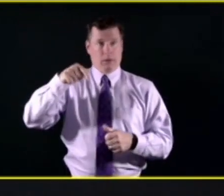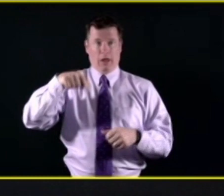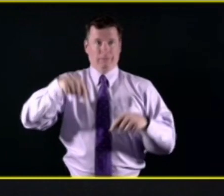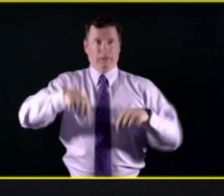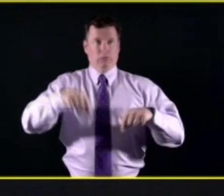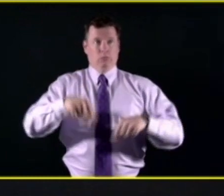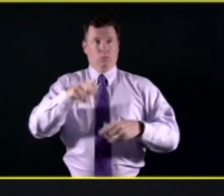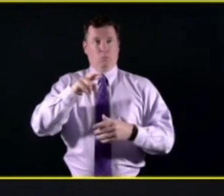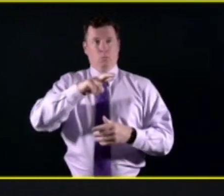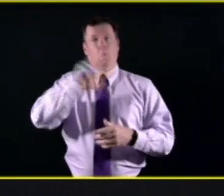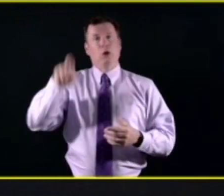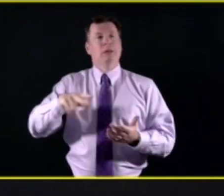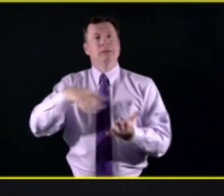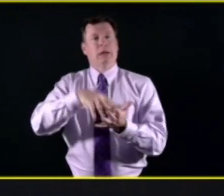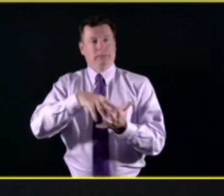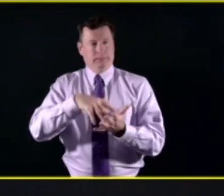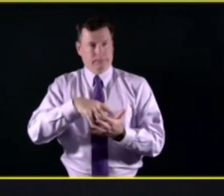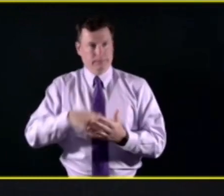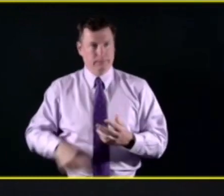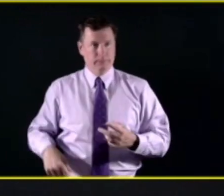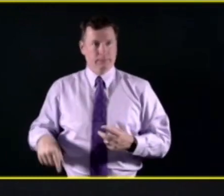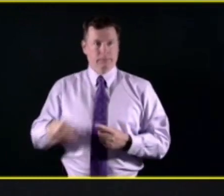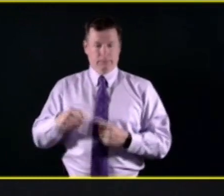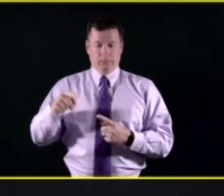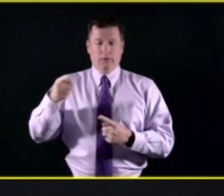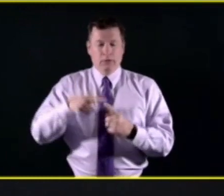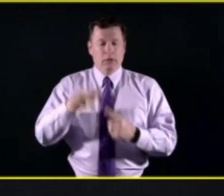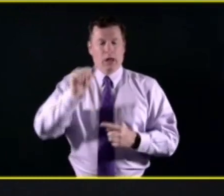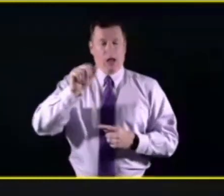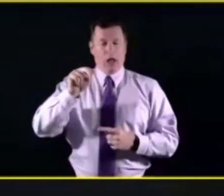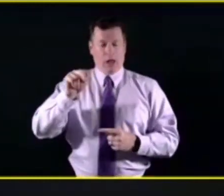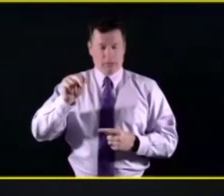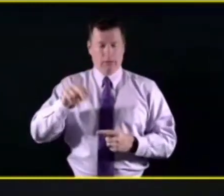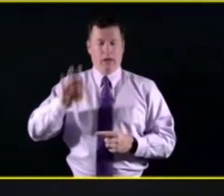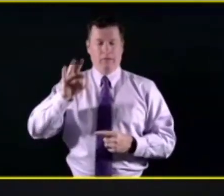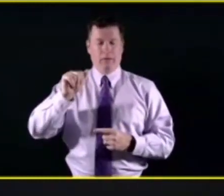Medicine, co-director of our Vaccine and Treatment Evaluation Unit,